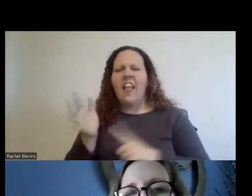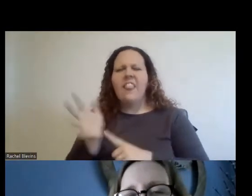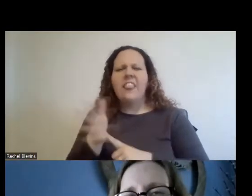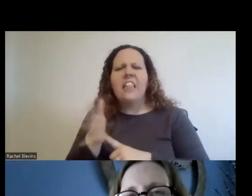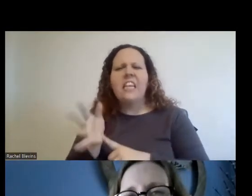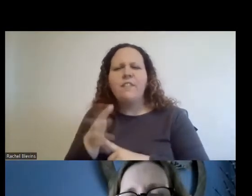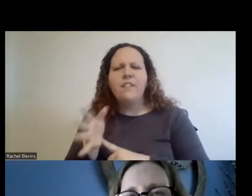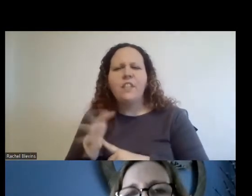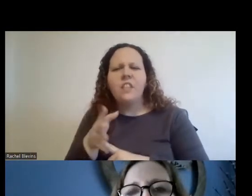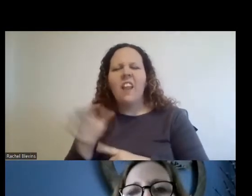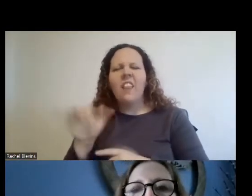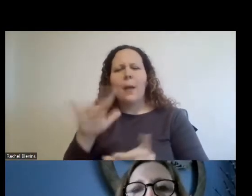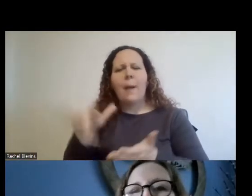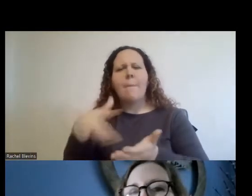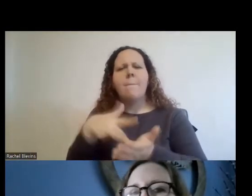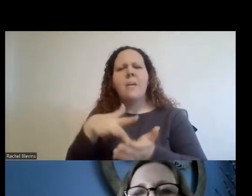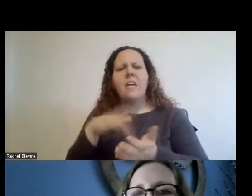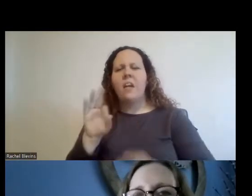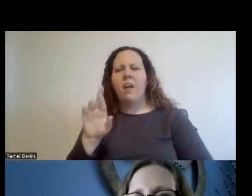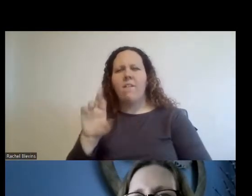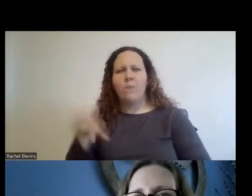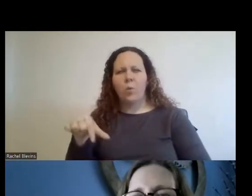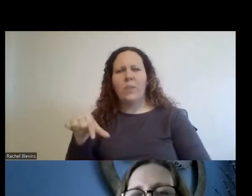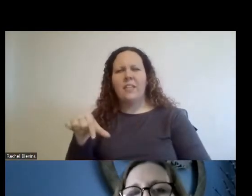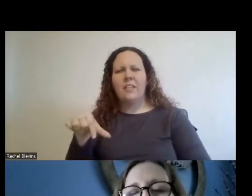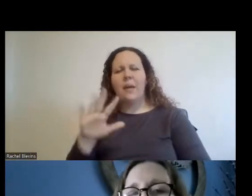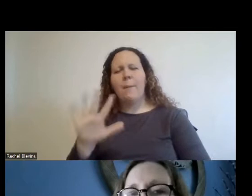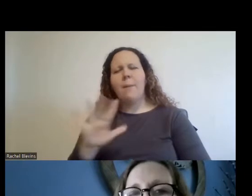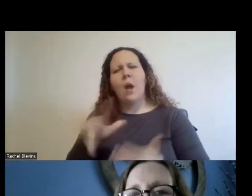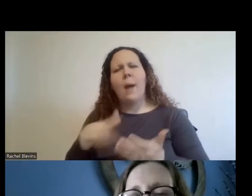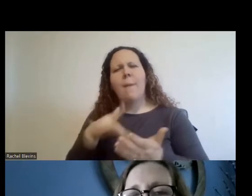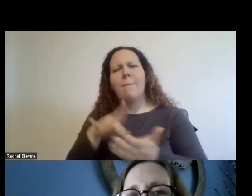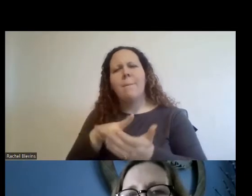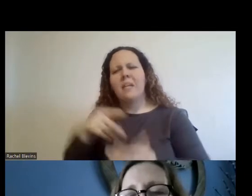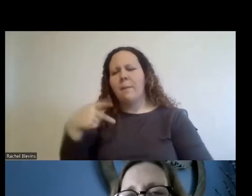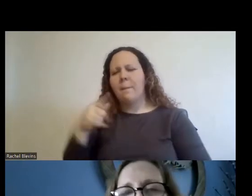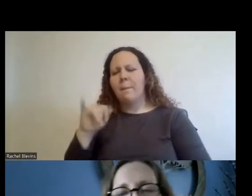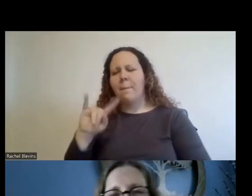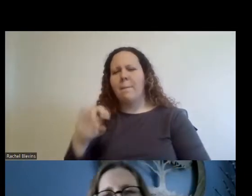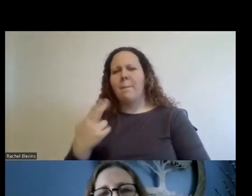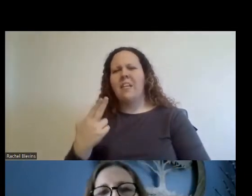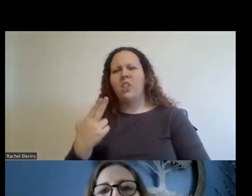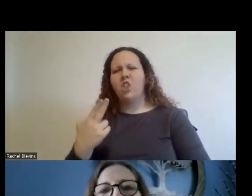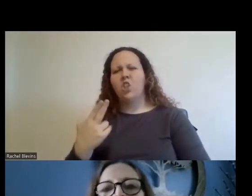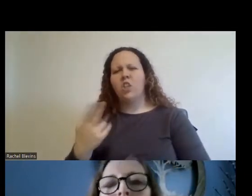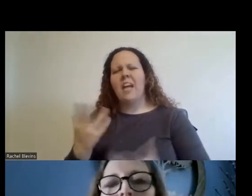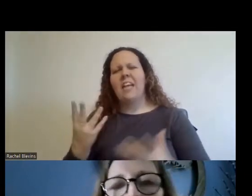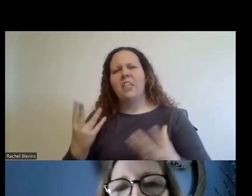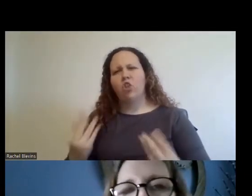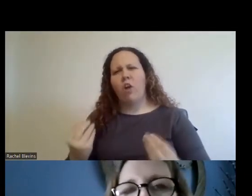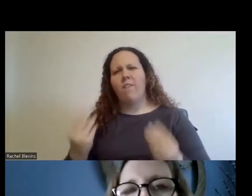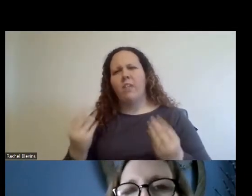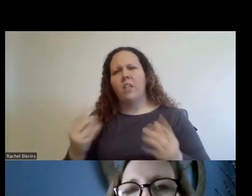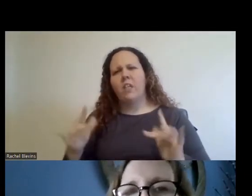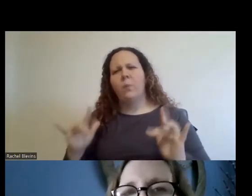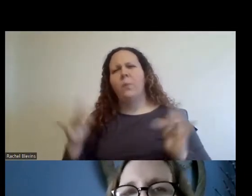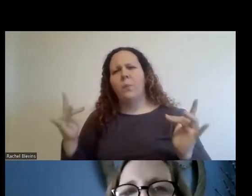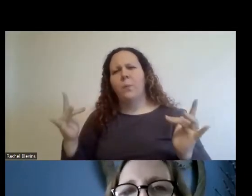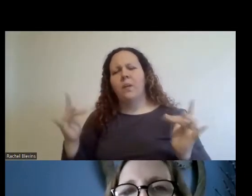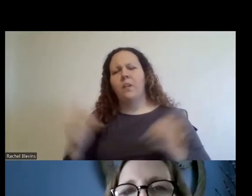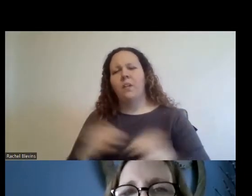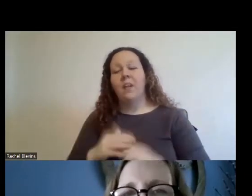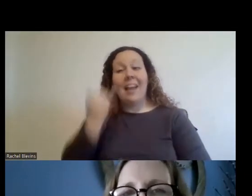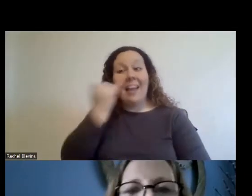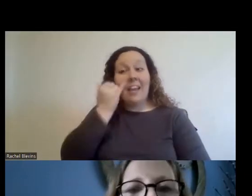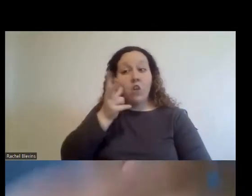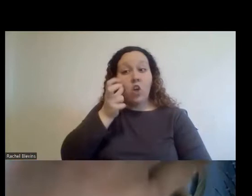mid frequency. So it's a medium pitch, and it's very soft. So if your hearing is at the top, like